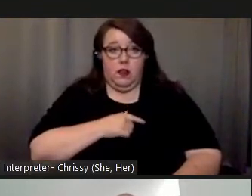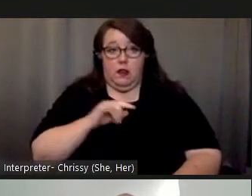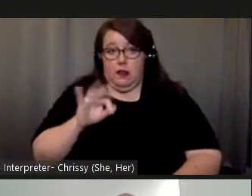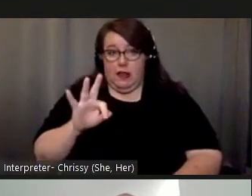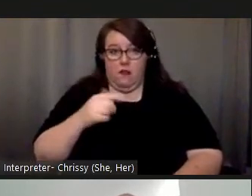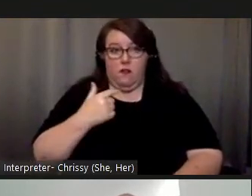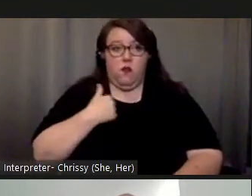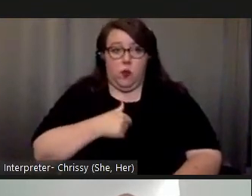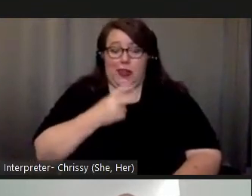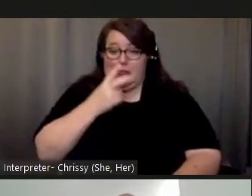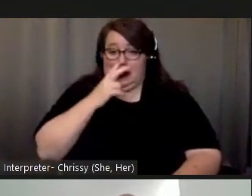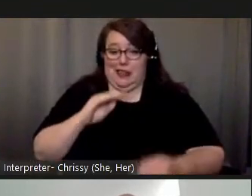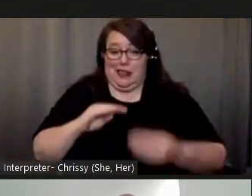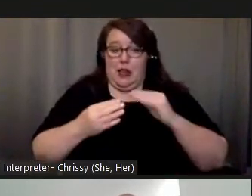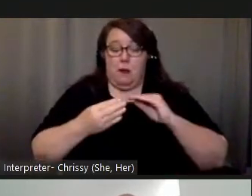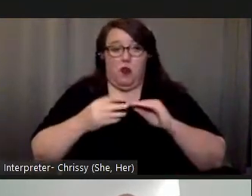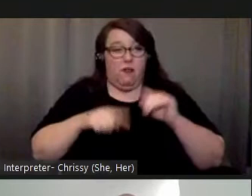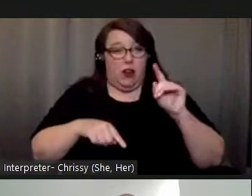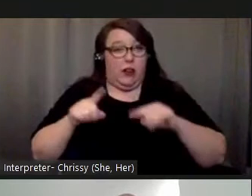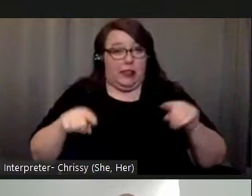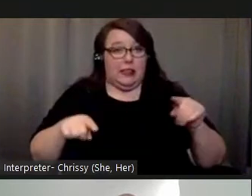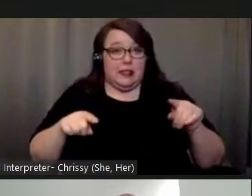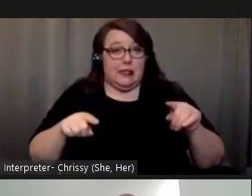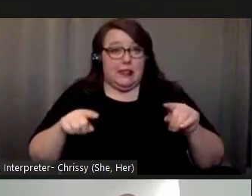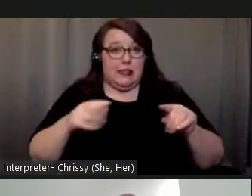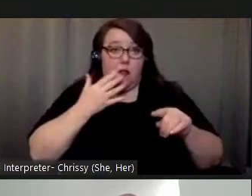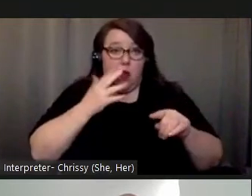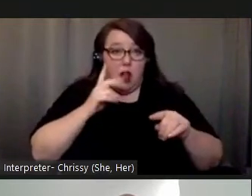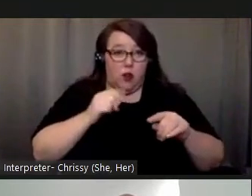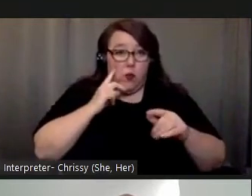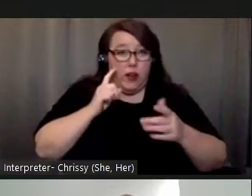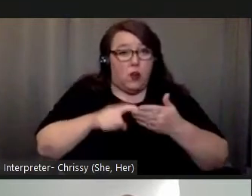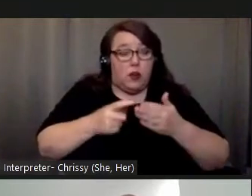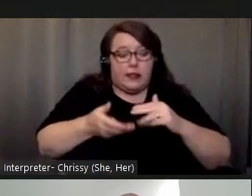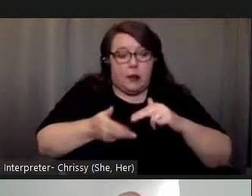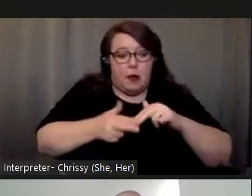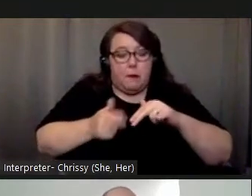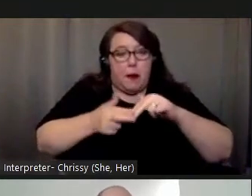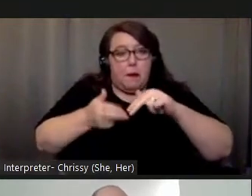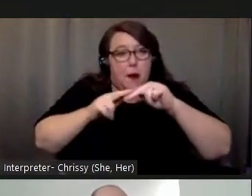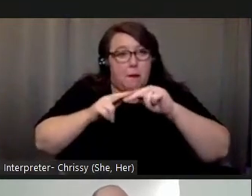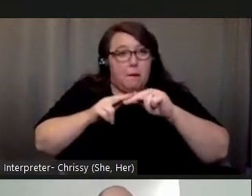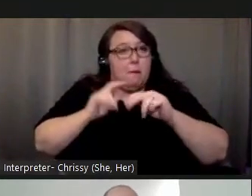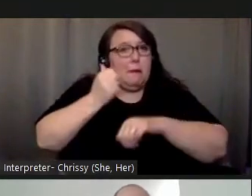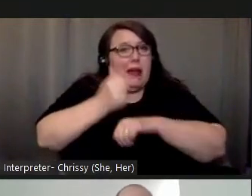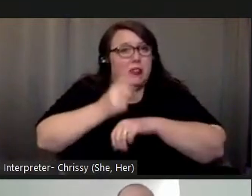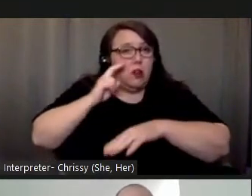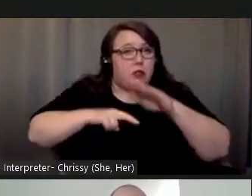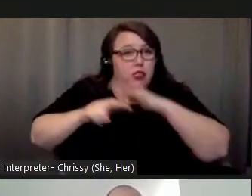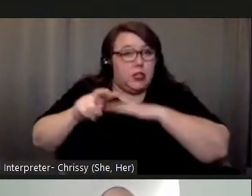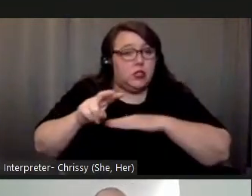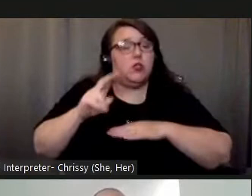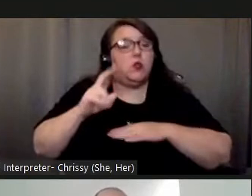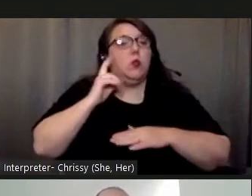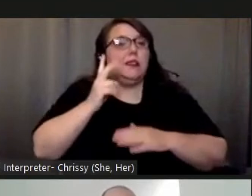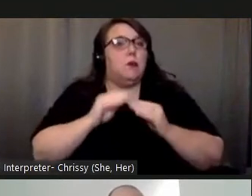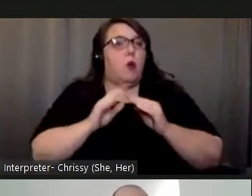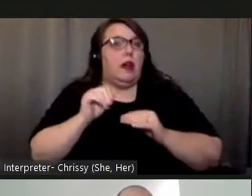see the number of variants that are circulating in Colorado grow based on our modeling projections, what we end up seeing is more cases occurring,